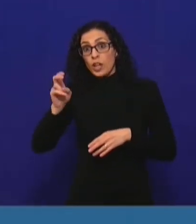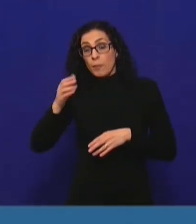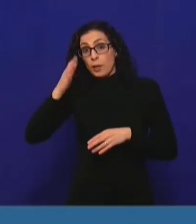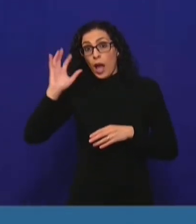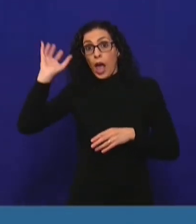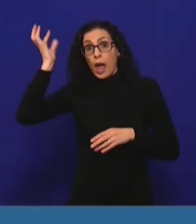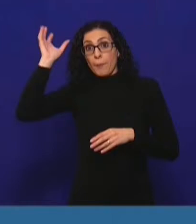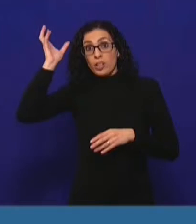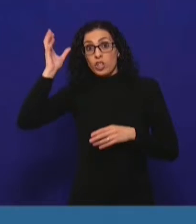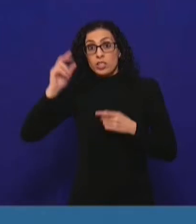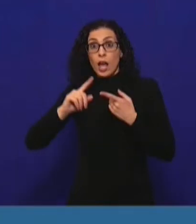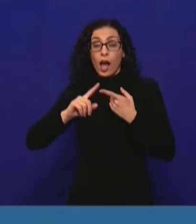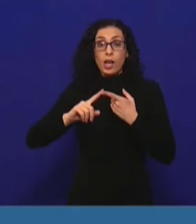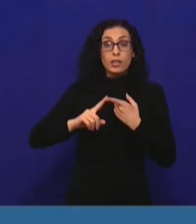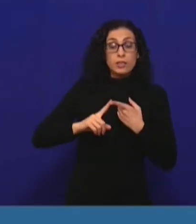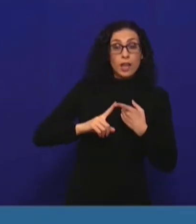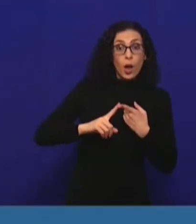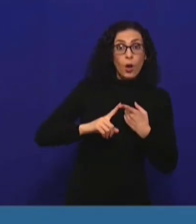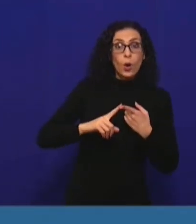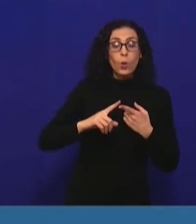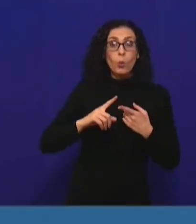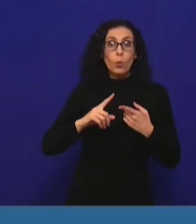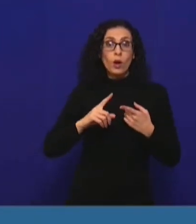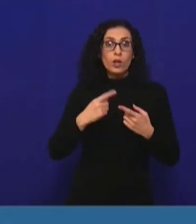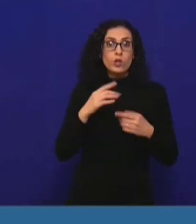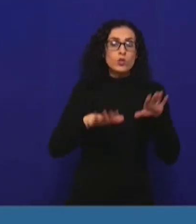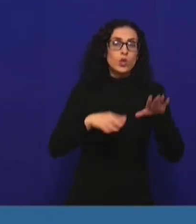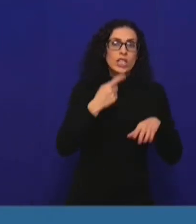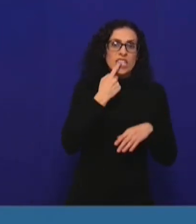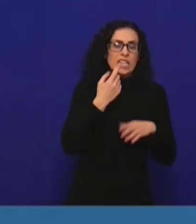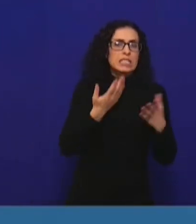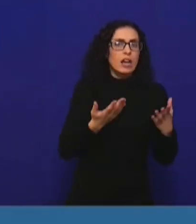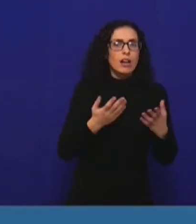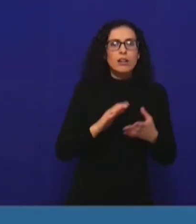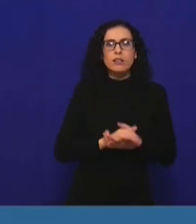u jekk skont l-urġenza medika